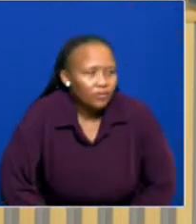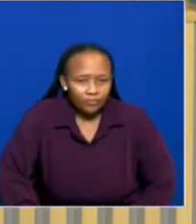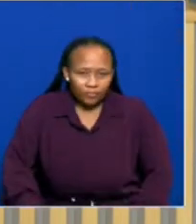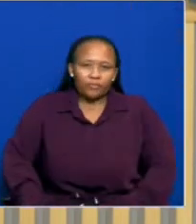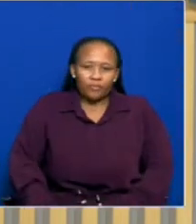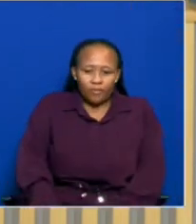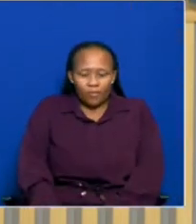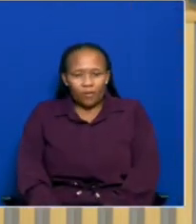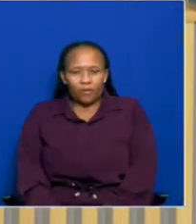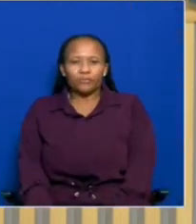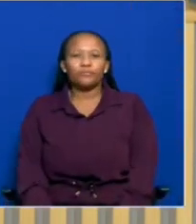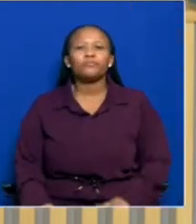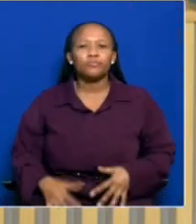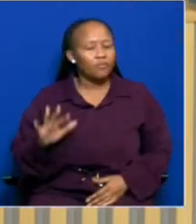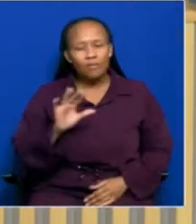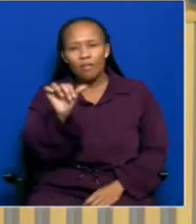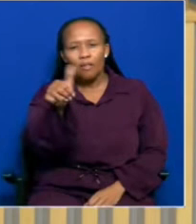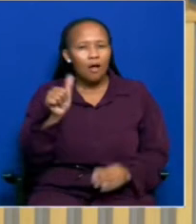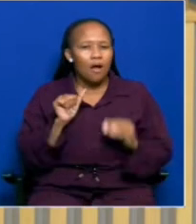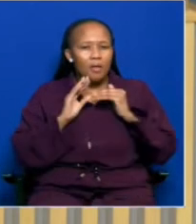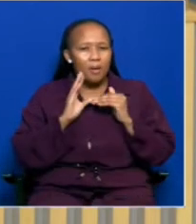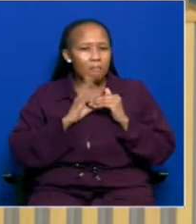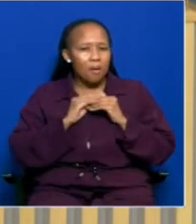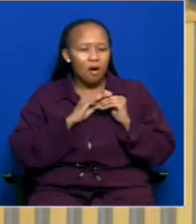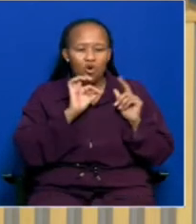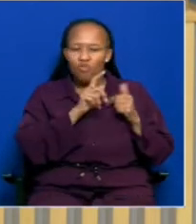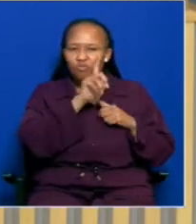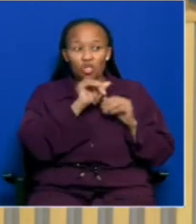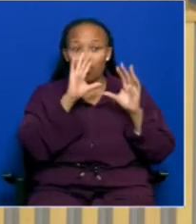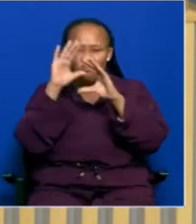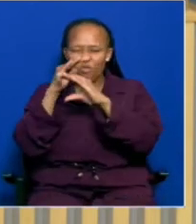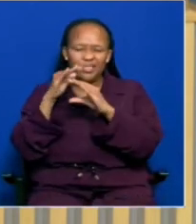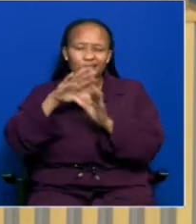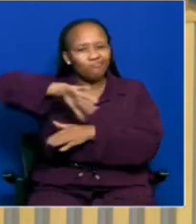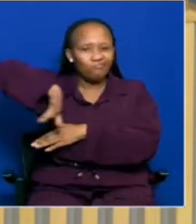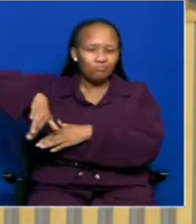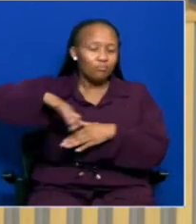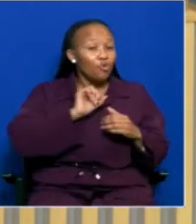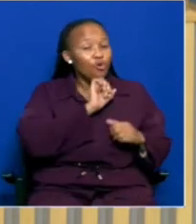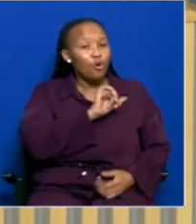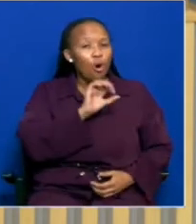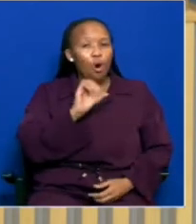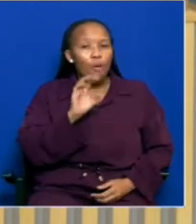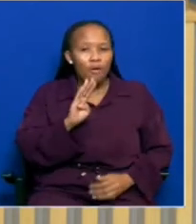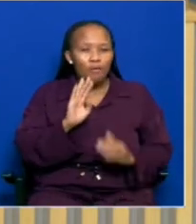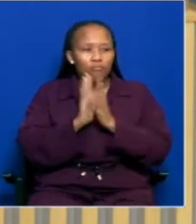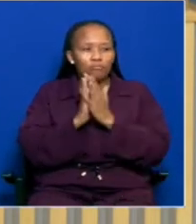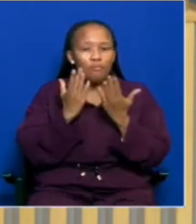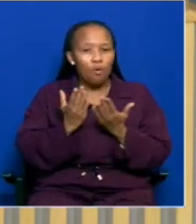you. So your OB book or the OB book that applied to you and your